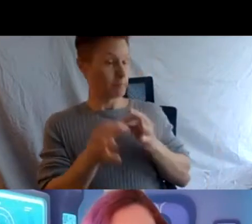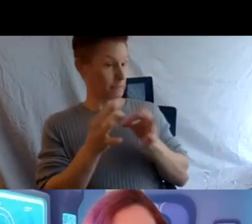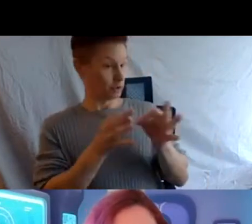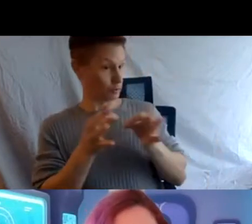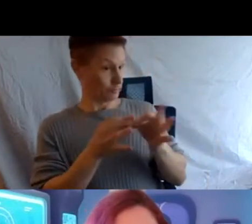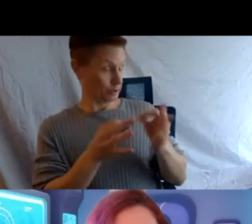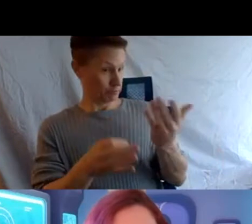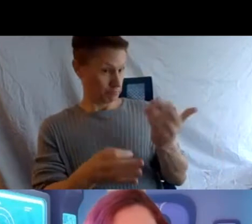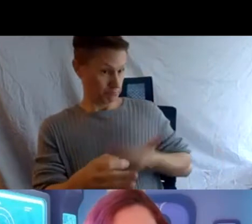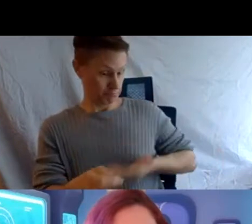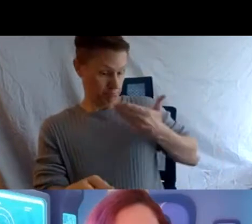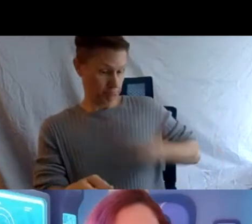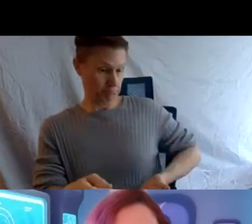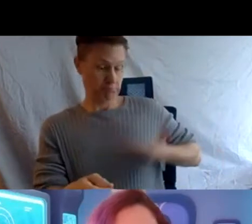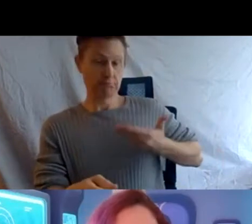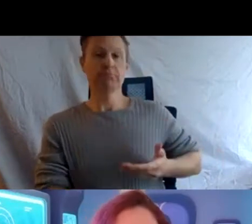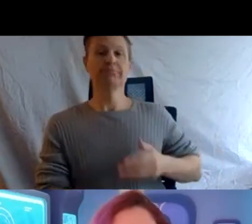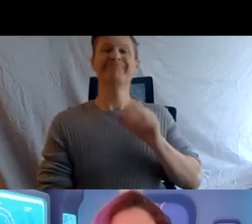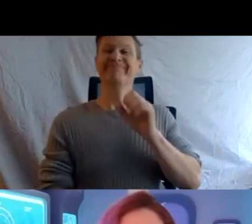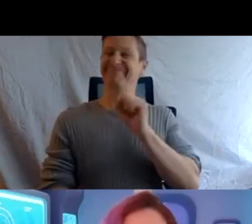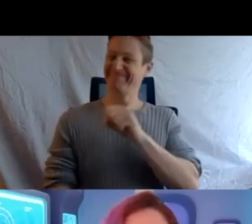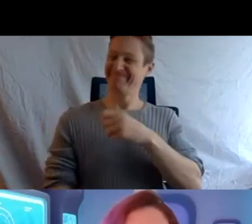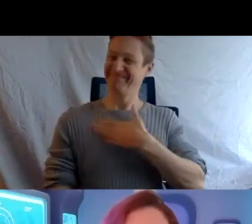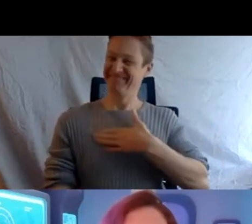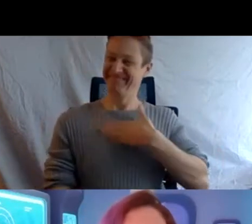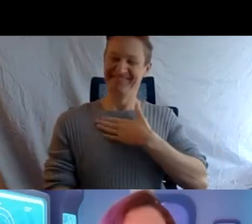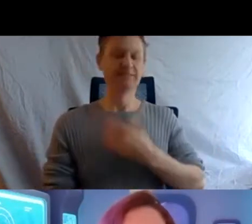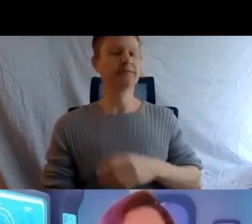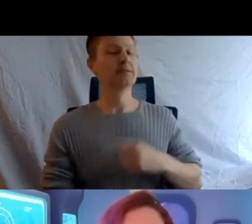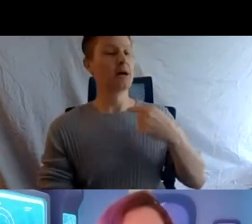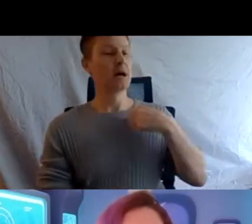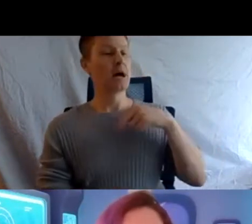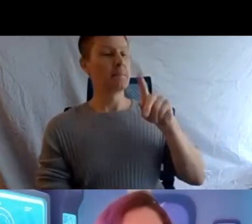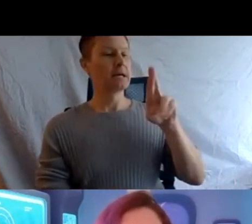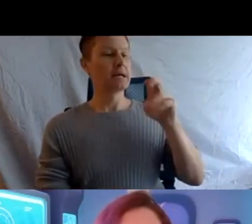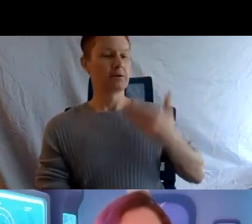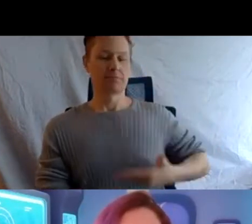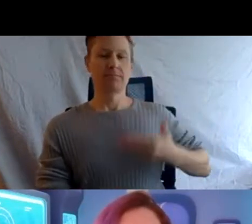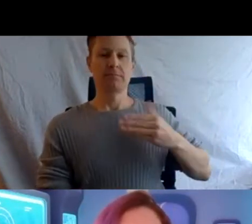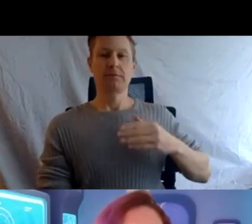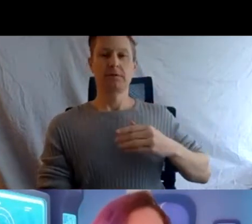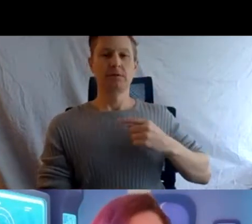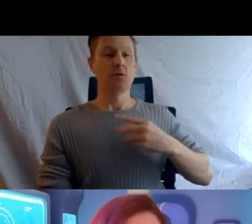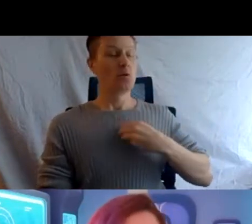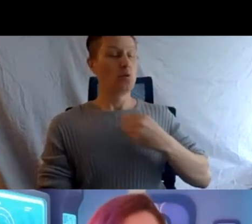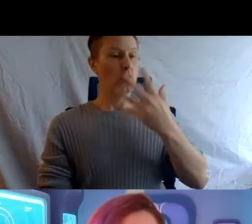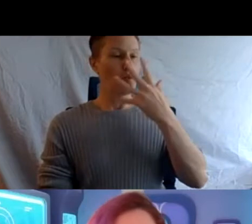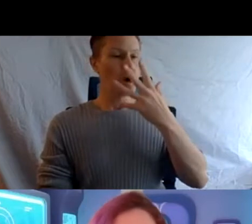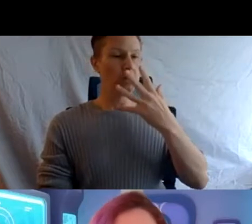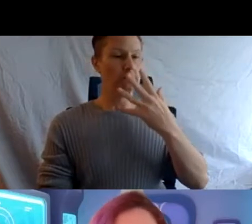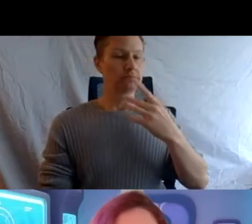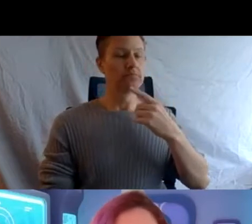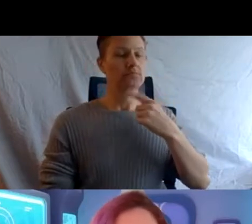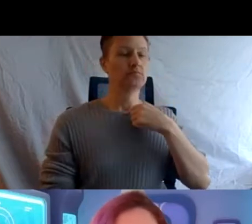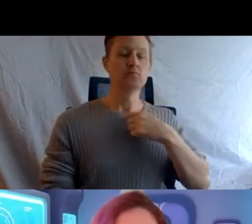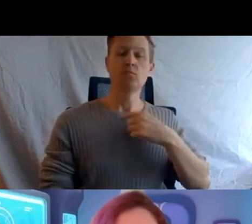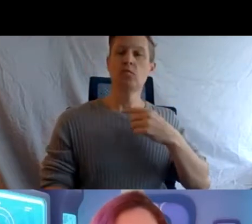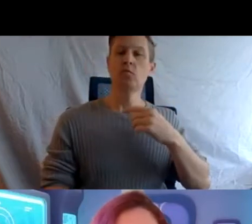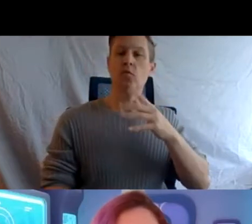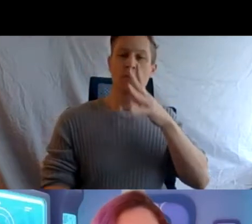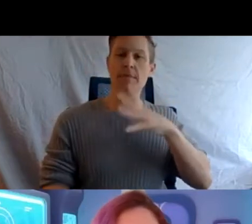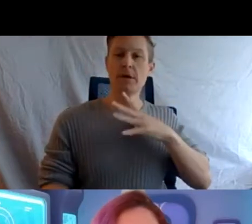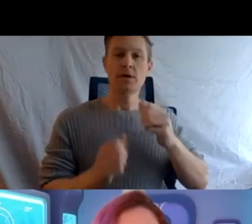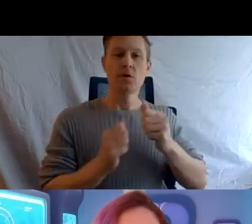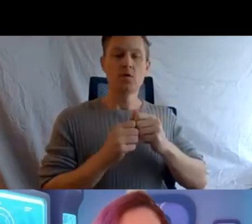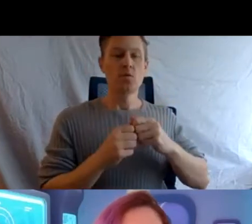well? Yes, please. I am Karen. I'm a Caucasian, we'll say middle-aged woman with